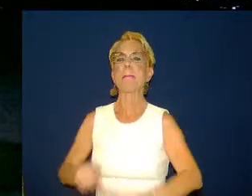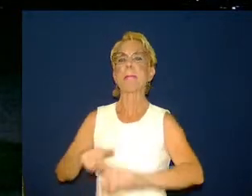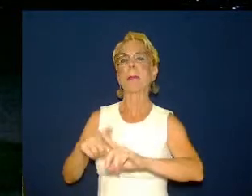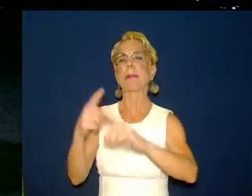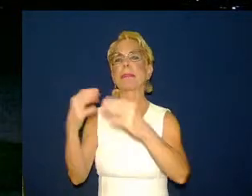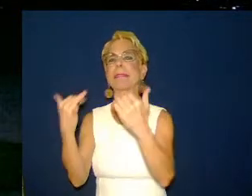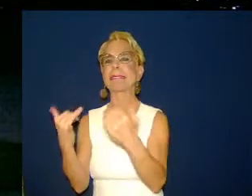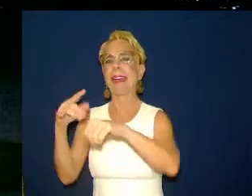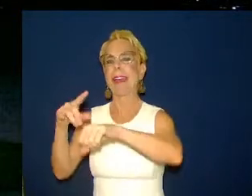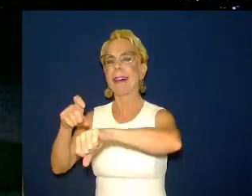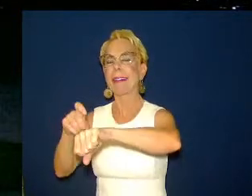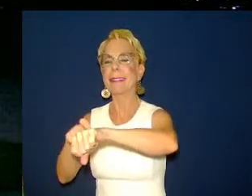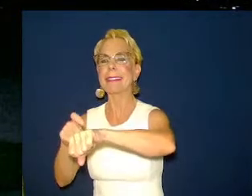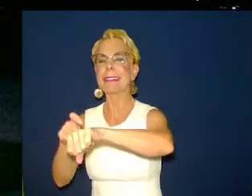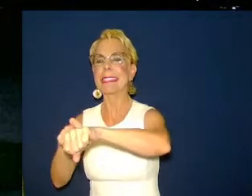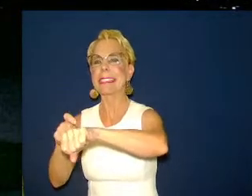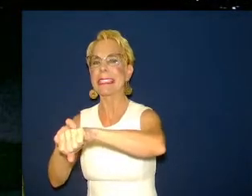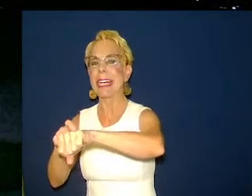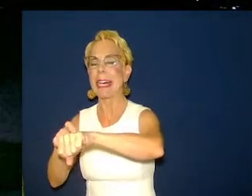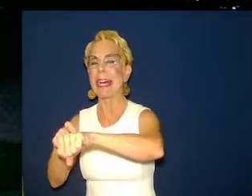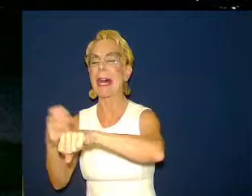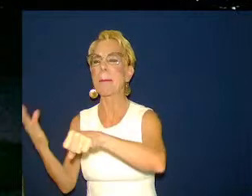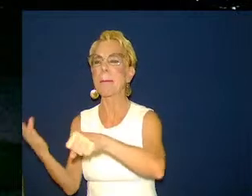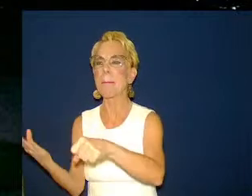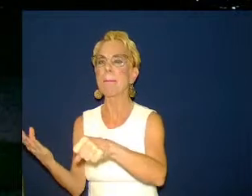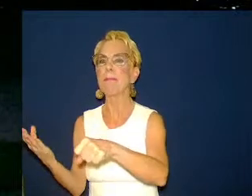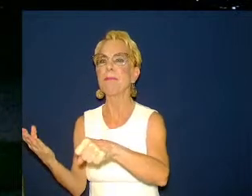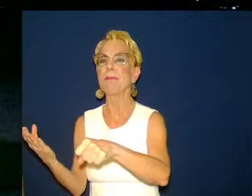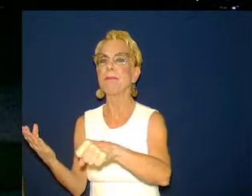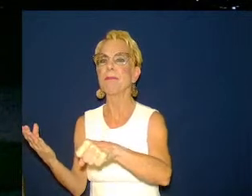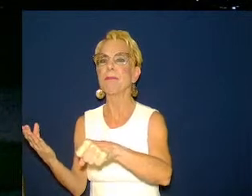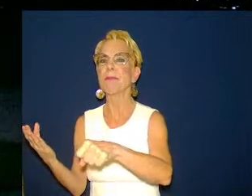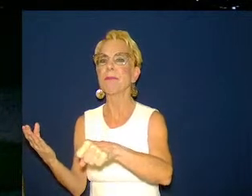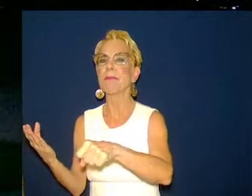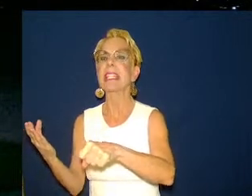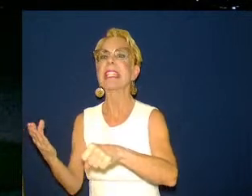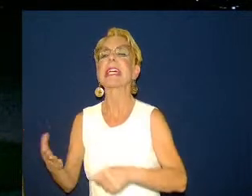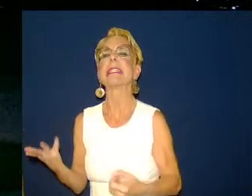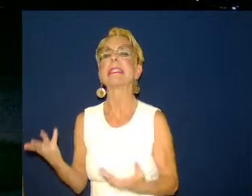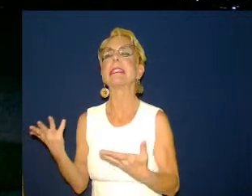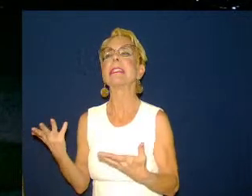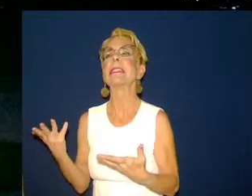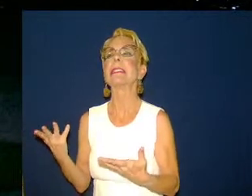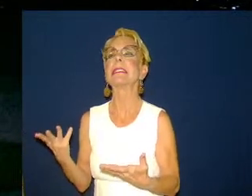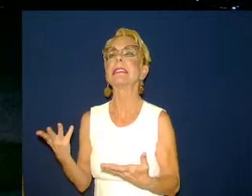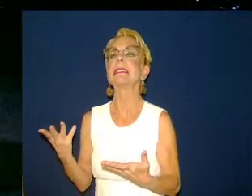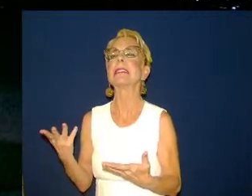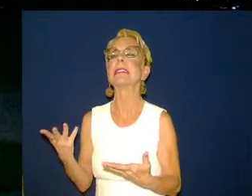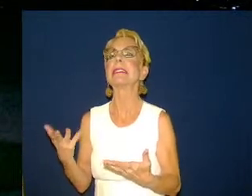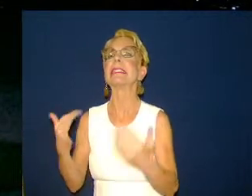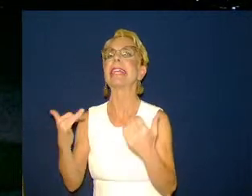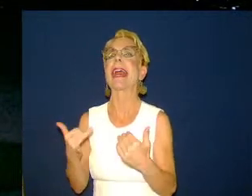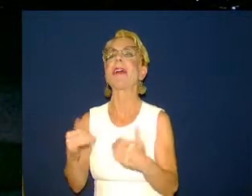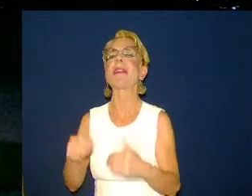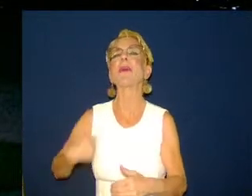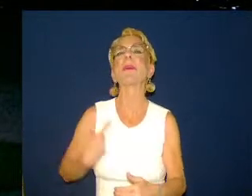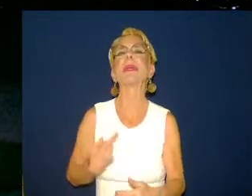you've got a dual role. You're a citizen, but you're also a member of the kingdom of God that operates under